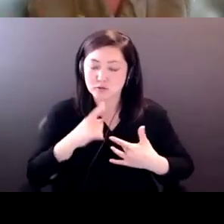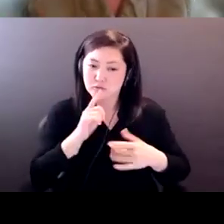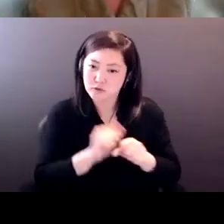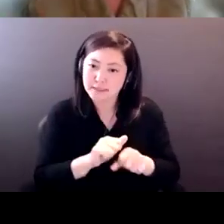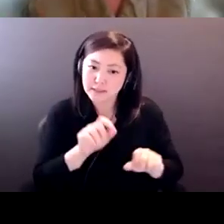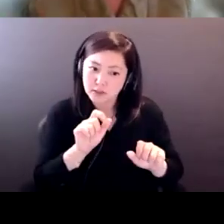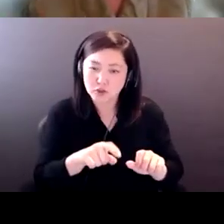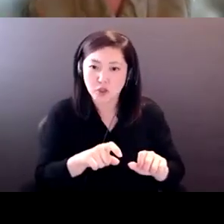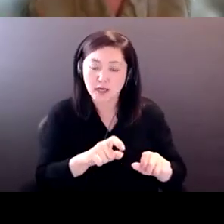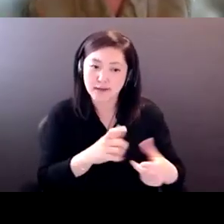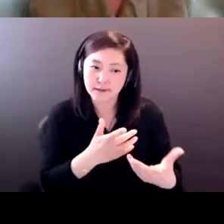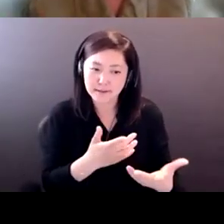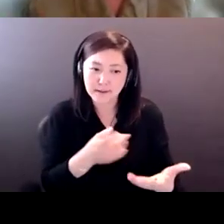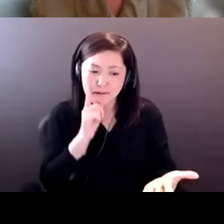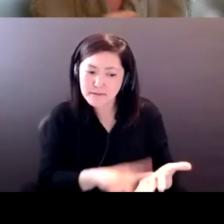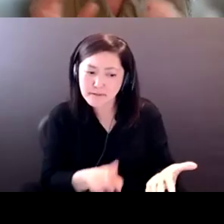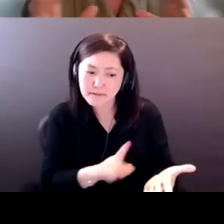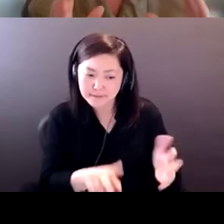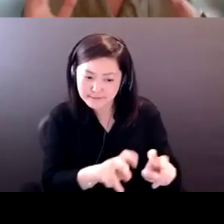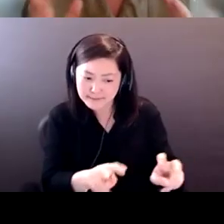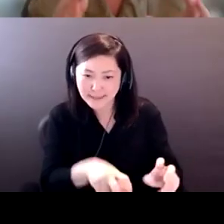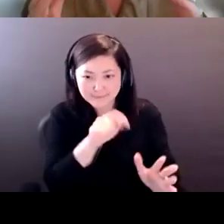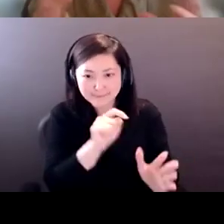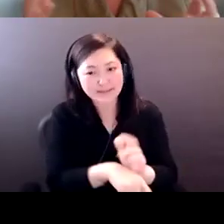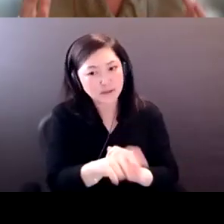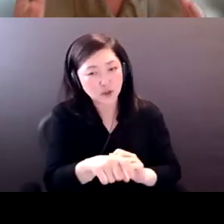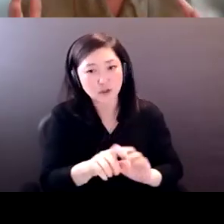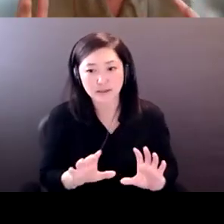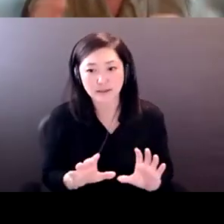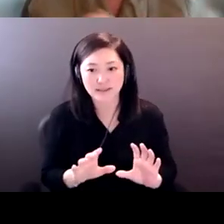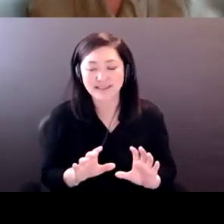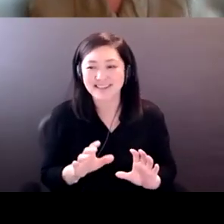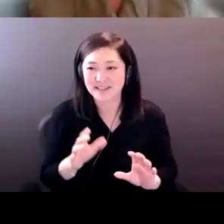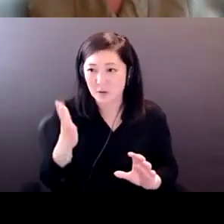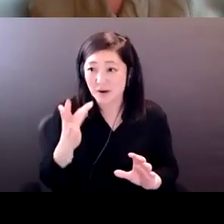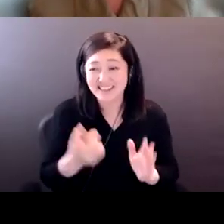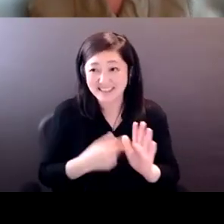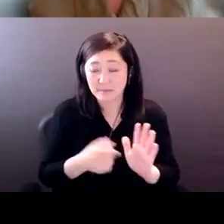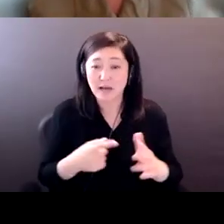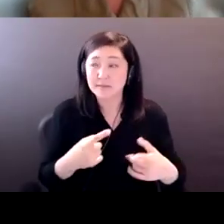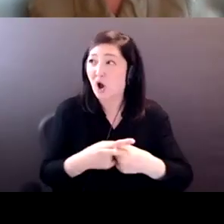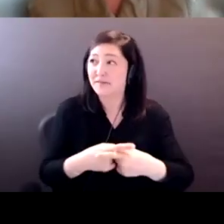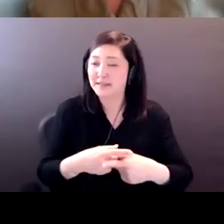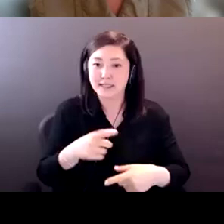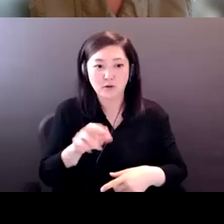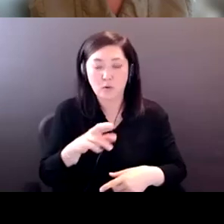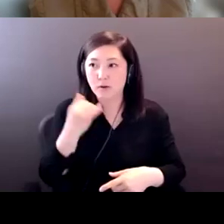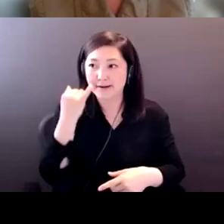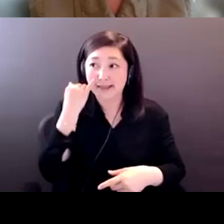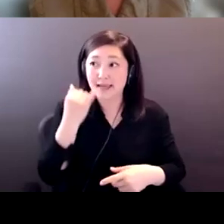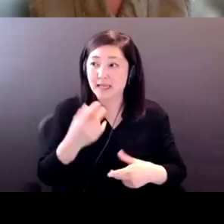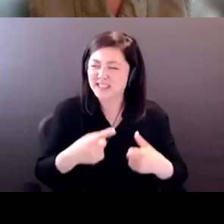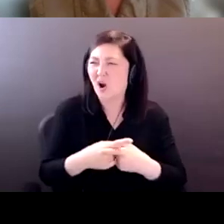addressed appropriately, so that conflict isn't distorting the picture. And then I think there's also